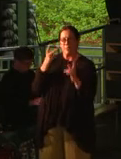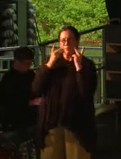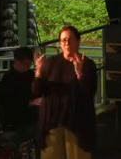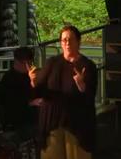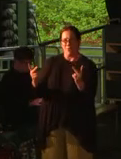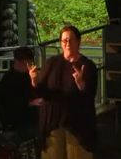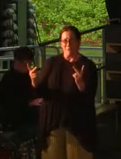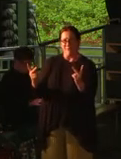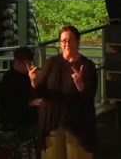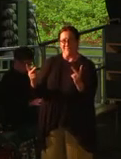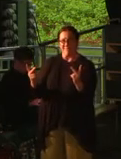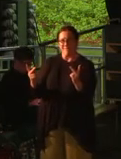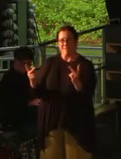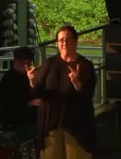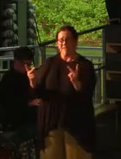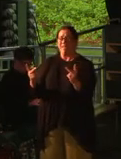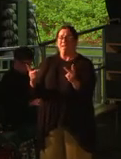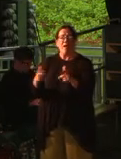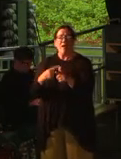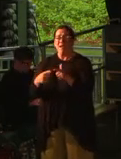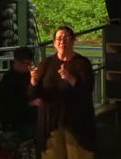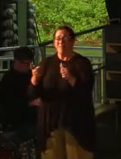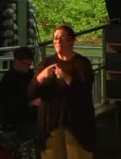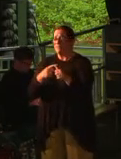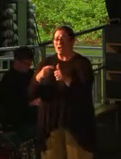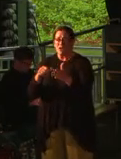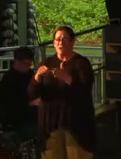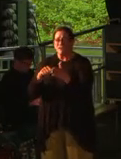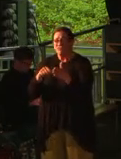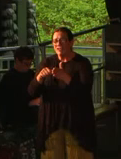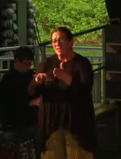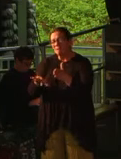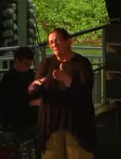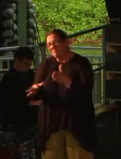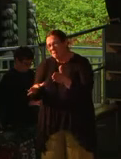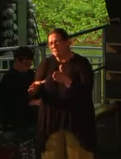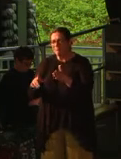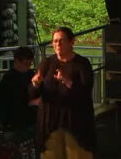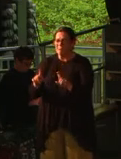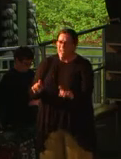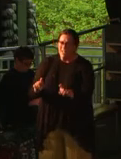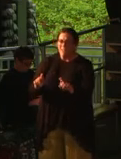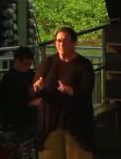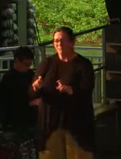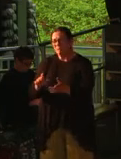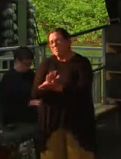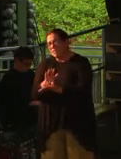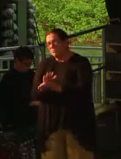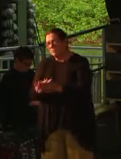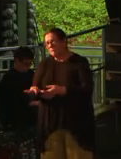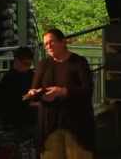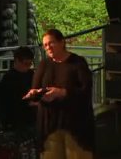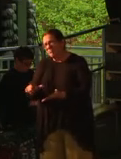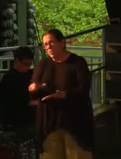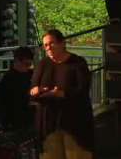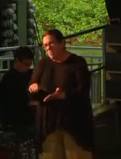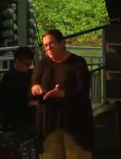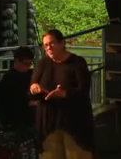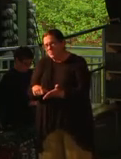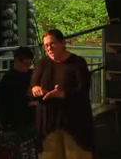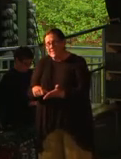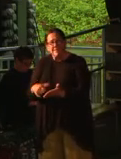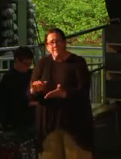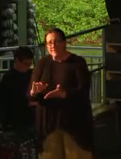up at the first mediocre score on a test or a paper. You didn't give up even when others told you you